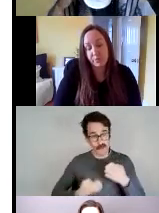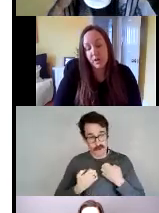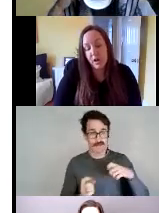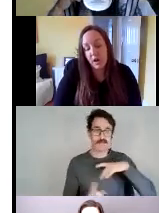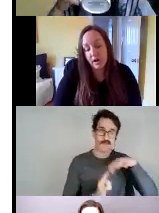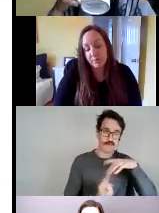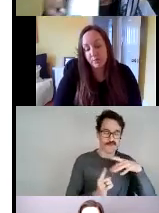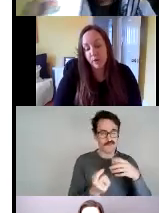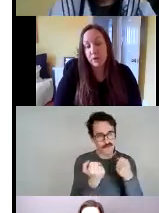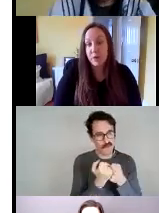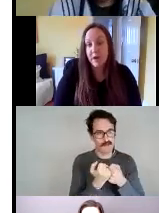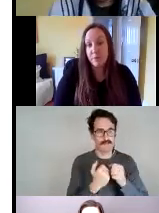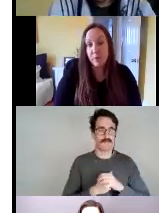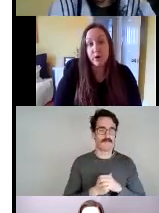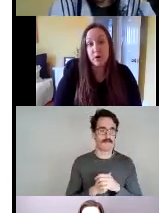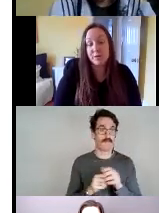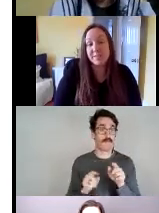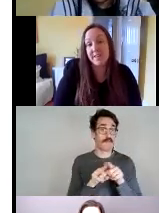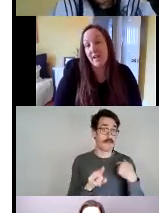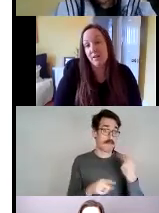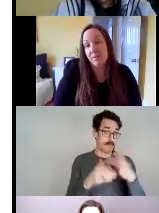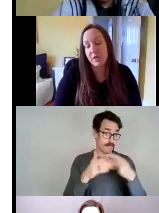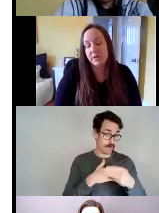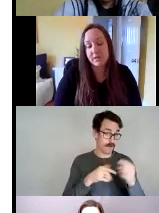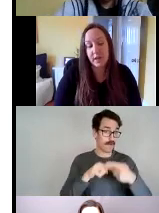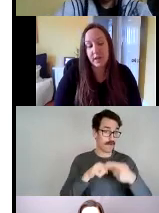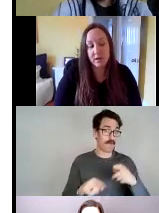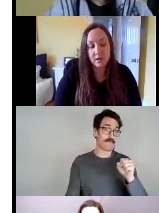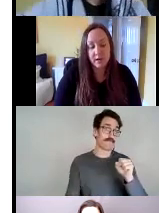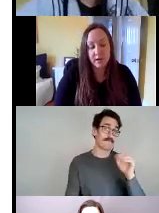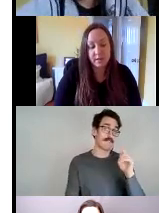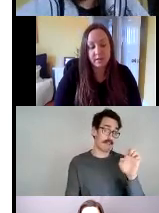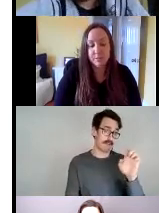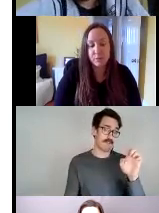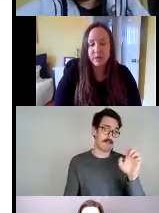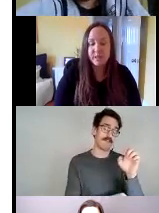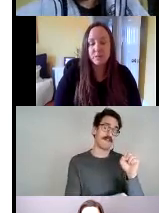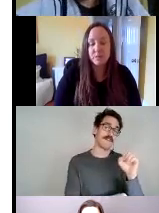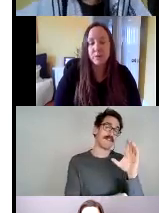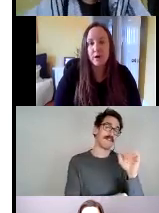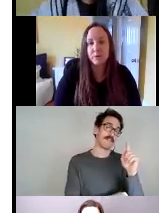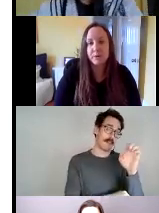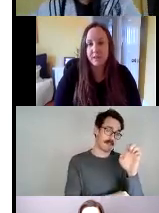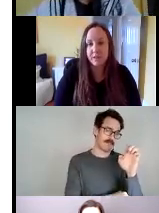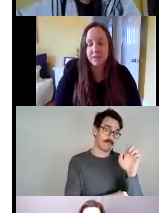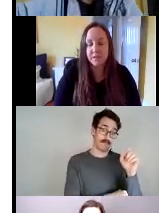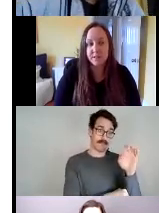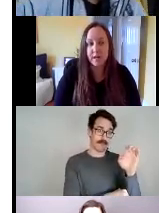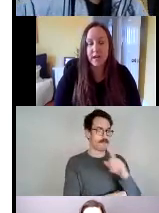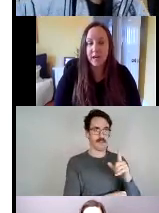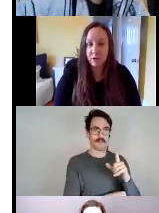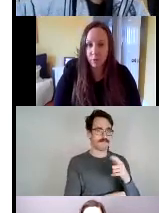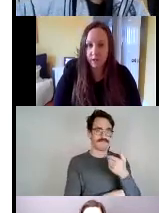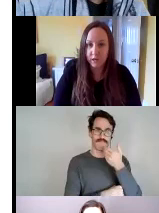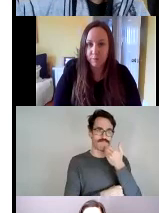support. We also have a program called Scale, and Scale has been really, really well received. It's